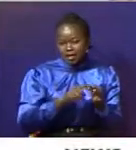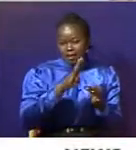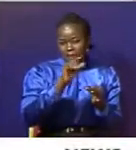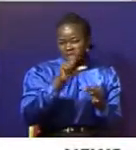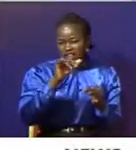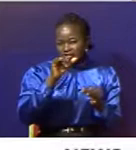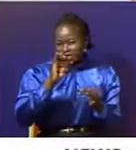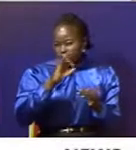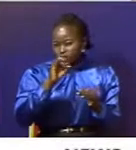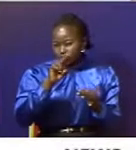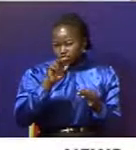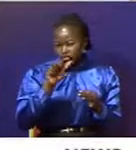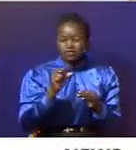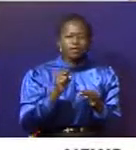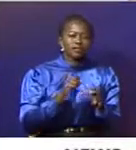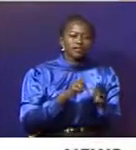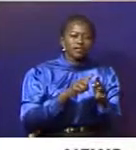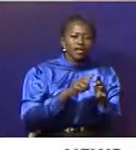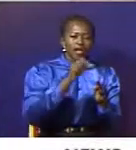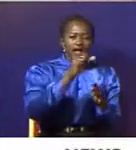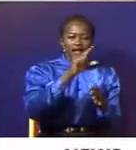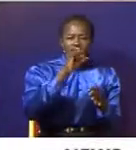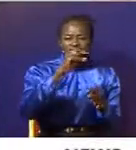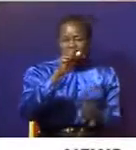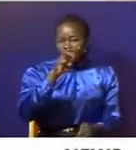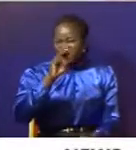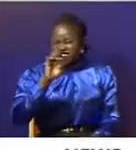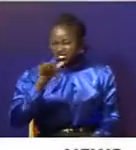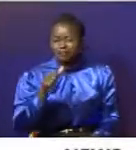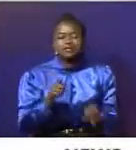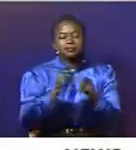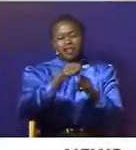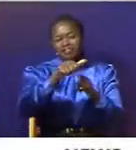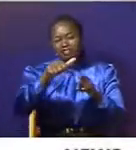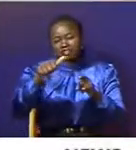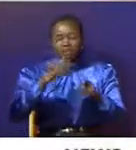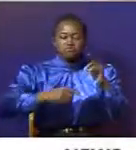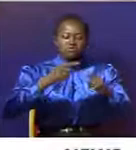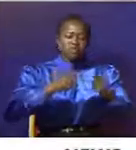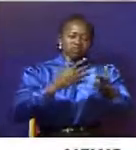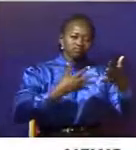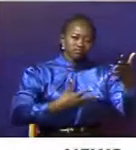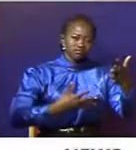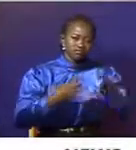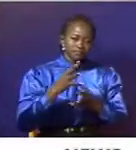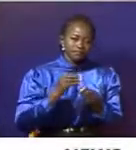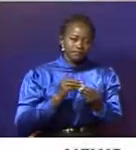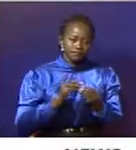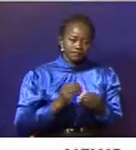Jaffa, and Hajat Aligawesa Ajiri Rubega, among others. Sudat Kaye, UBC.